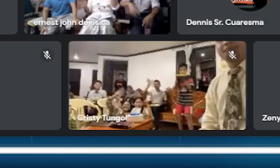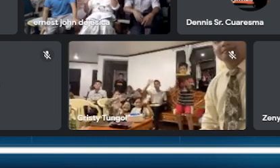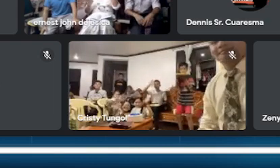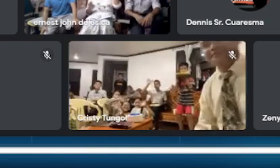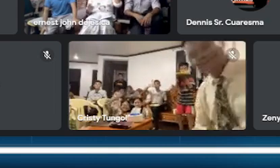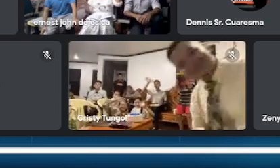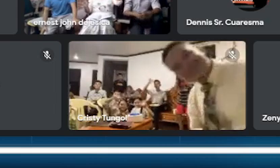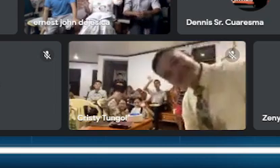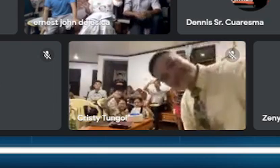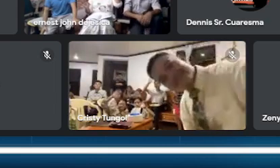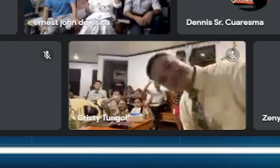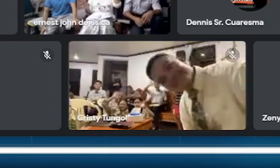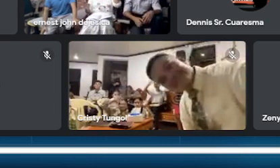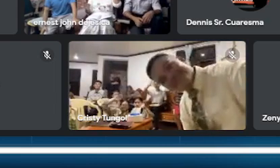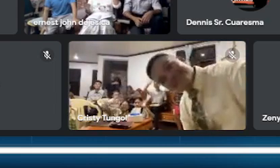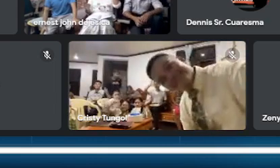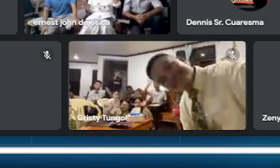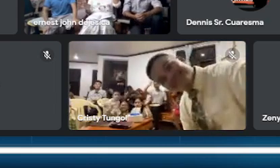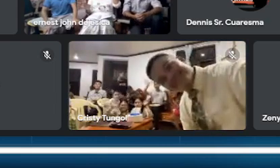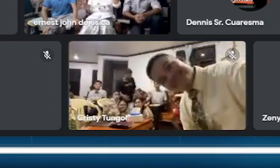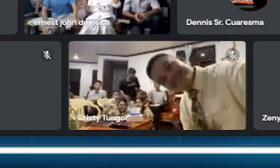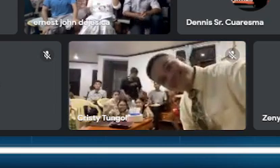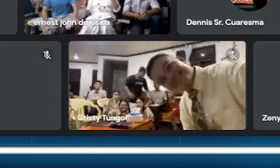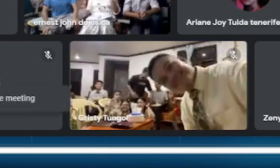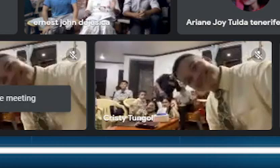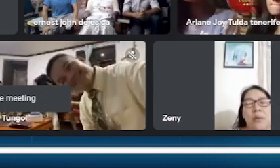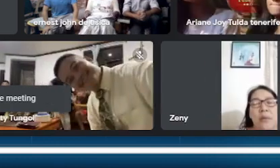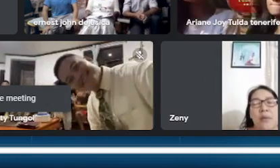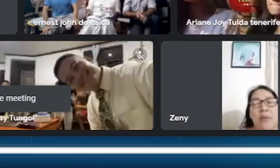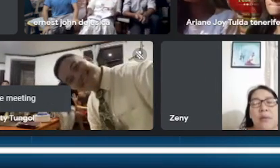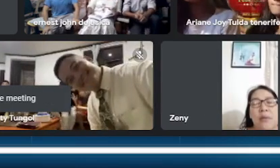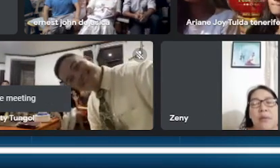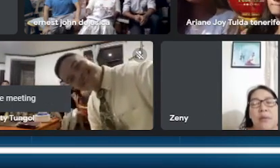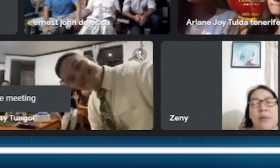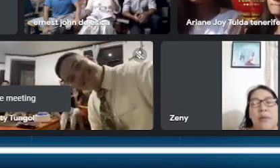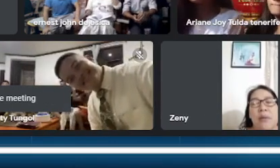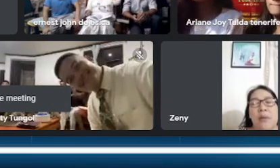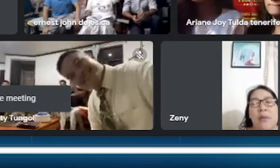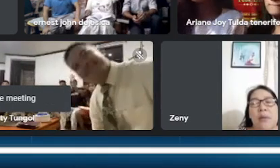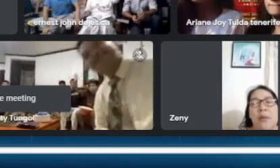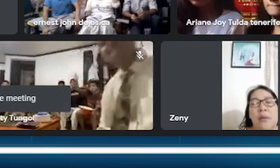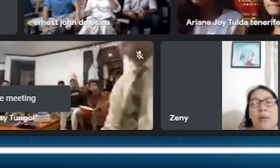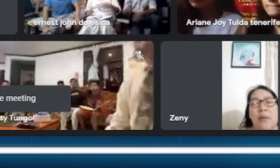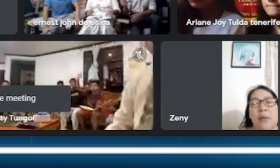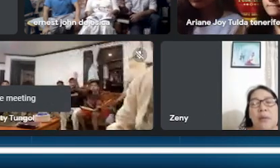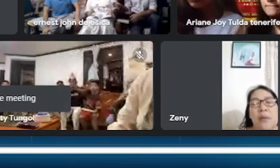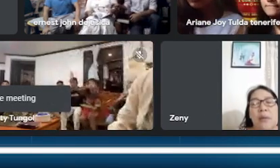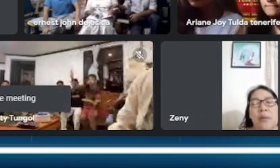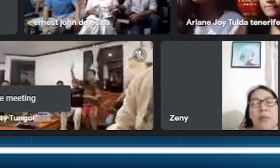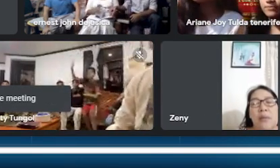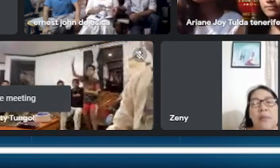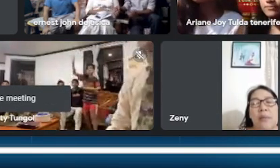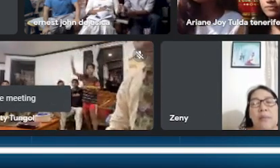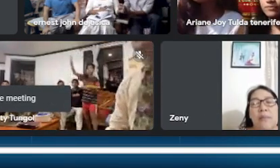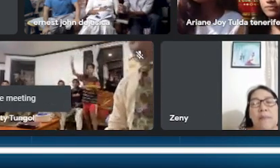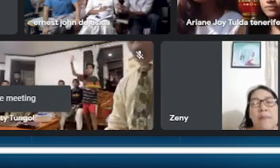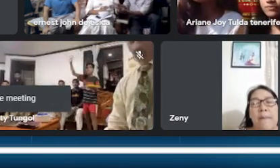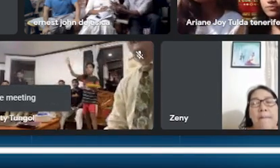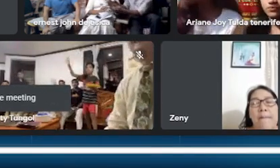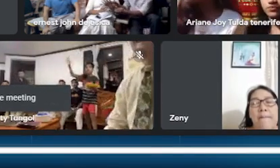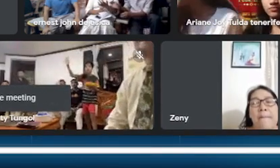And yan, nakita natin. Yun, sumisilip na. Sir Conrad, itanda mo, may bumati sa'yo. Ha? Pinos ko sa wall mo.